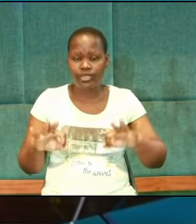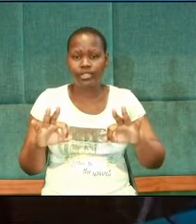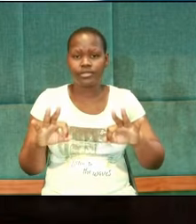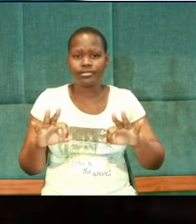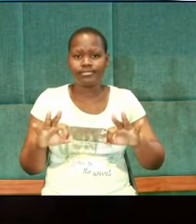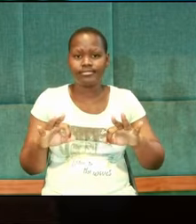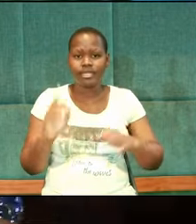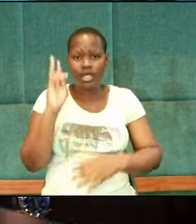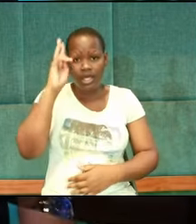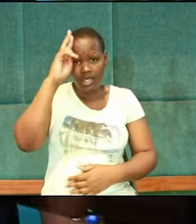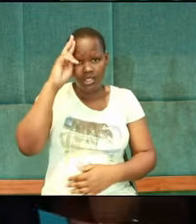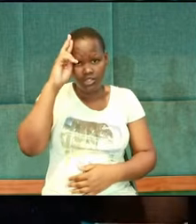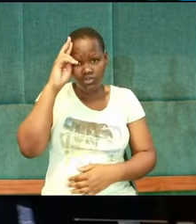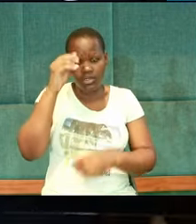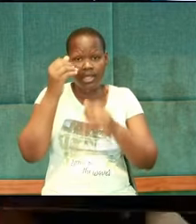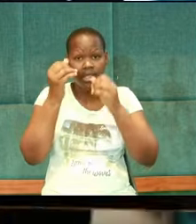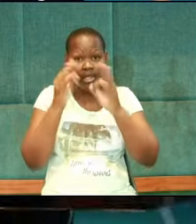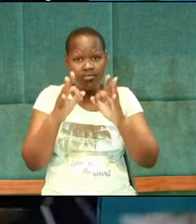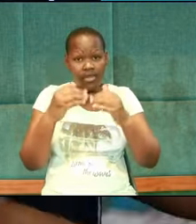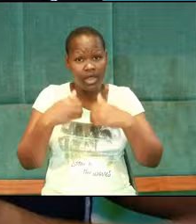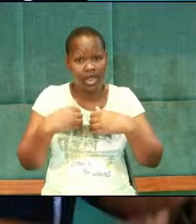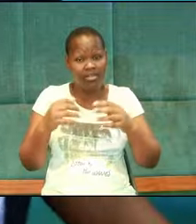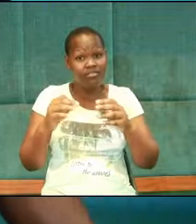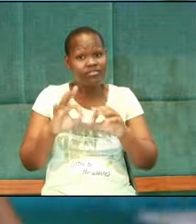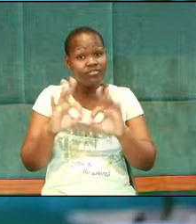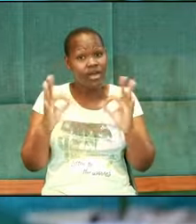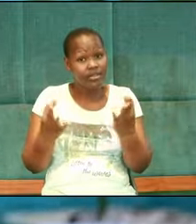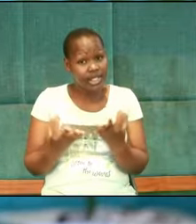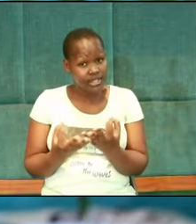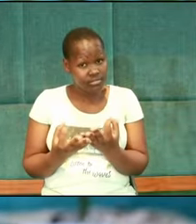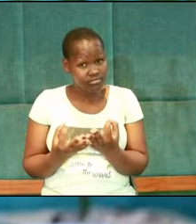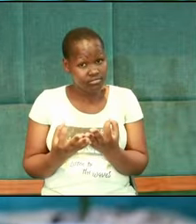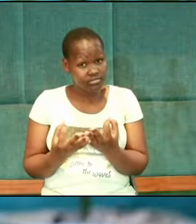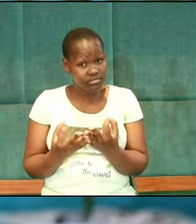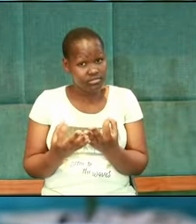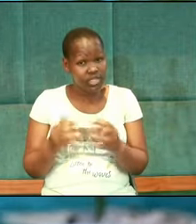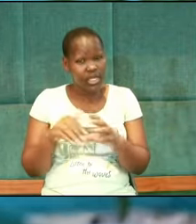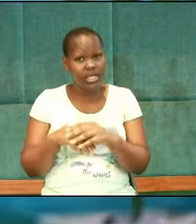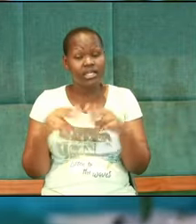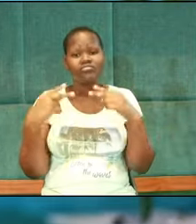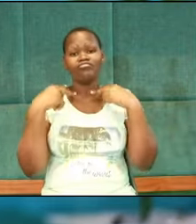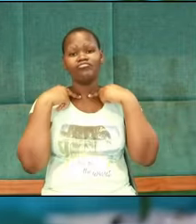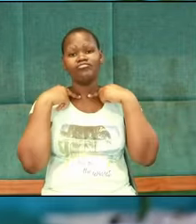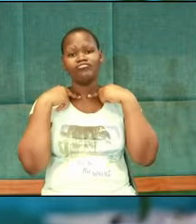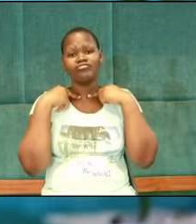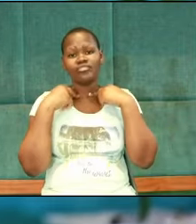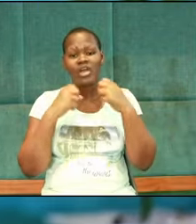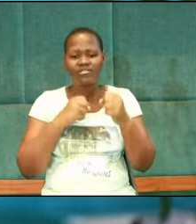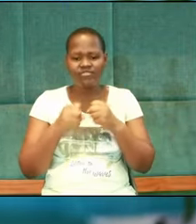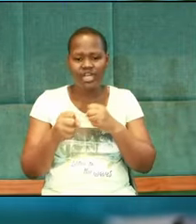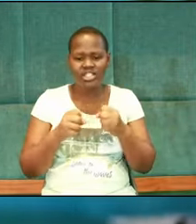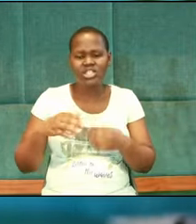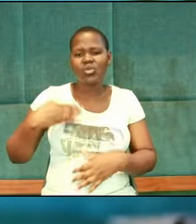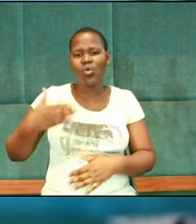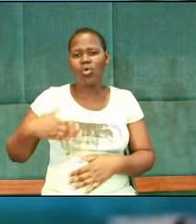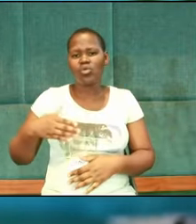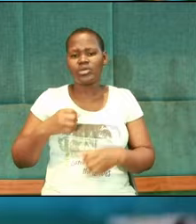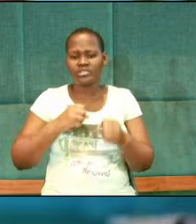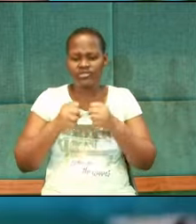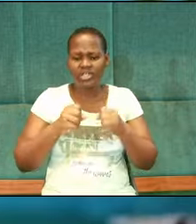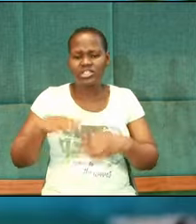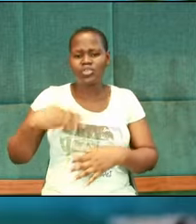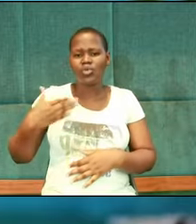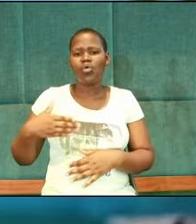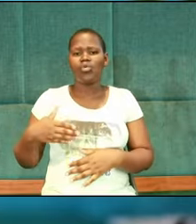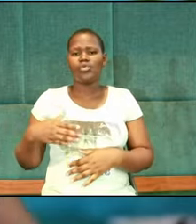Reason, if there is a family that is in bondage, they are always fighting. They are always fighting. They are always fighting.